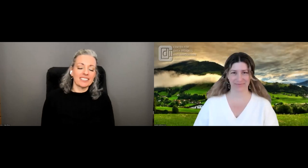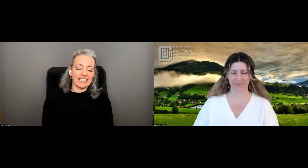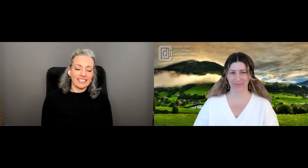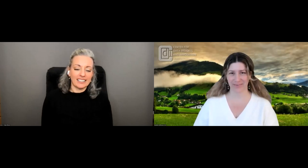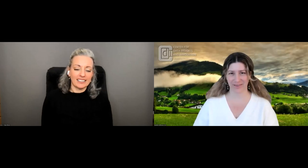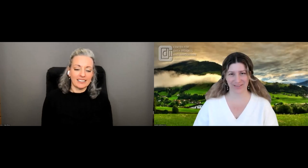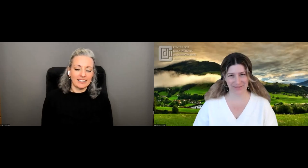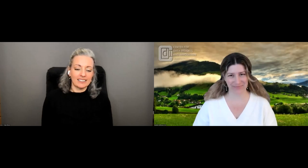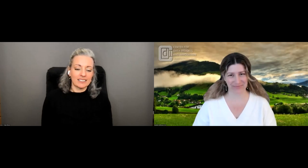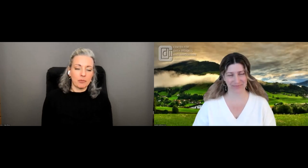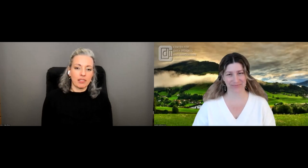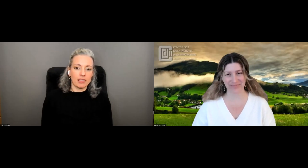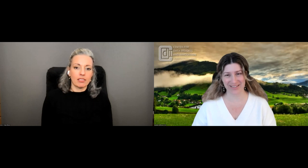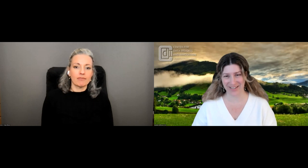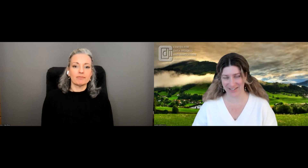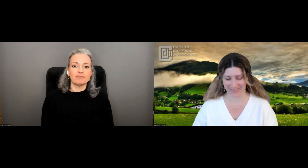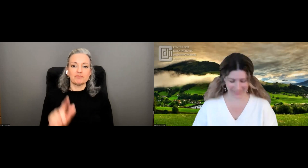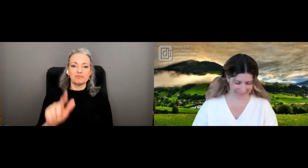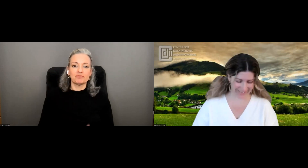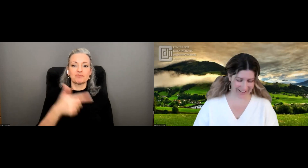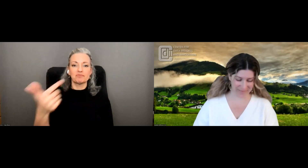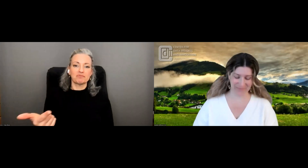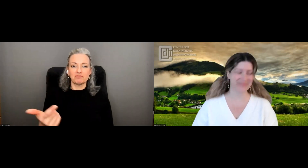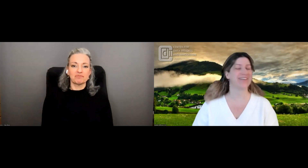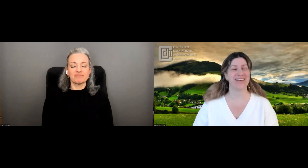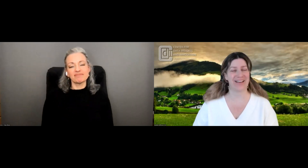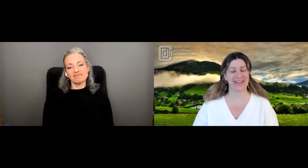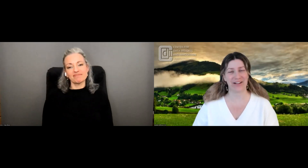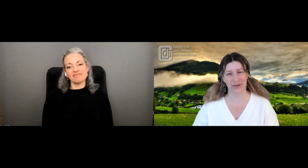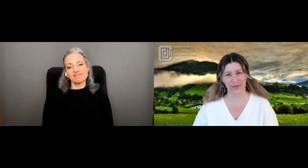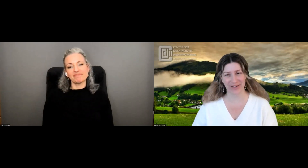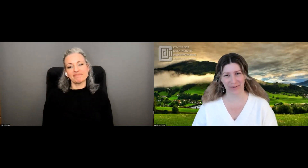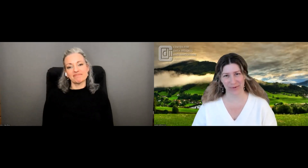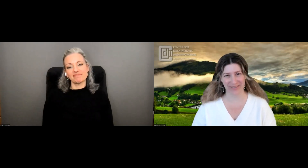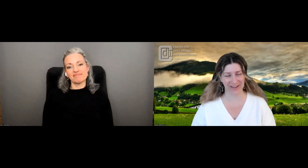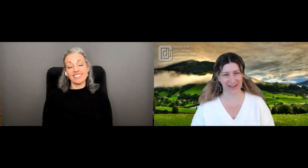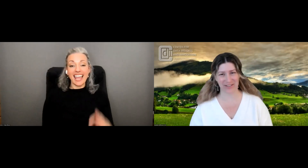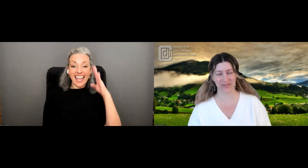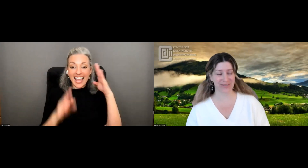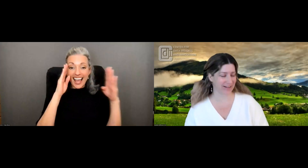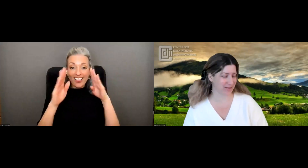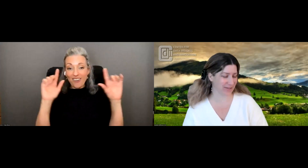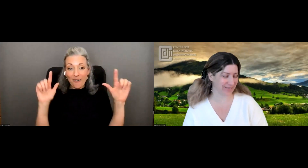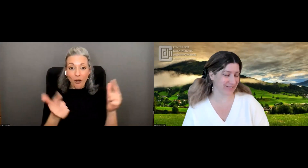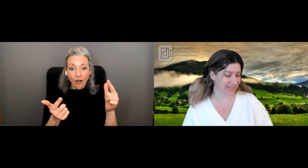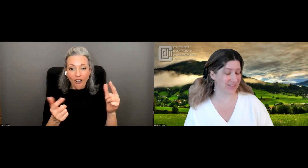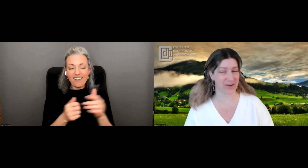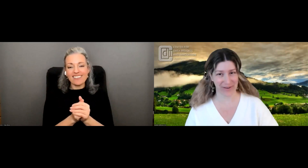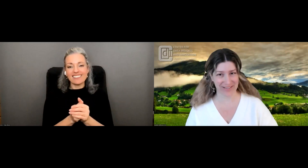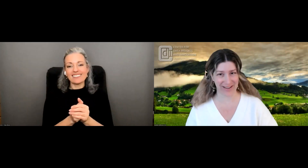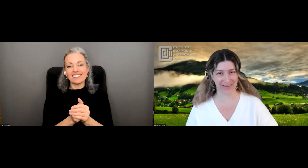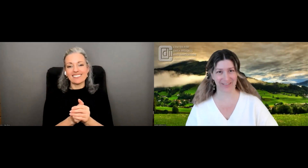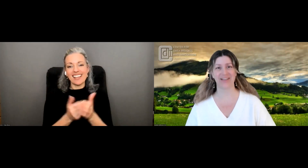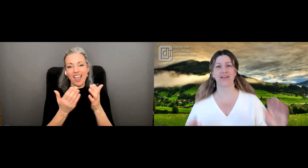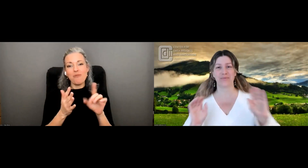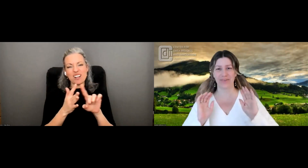All right, Elizabeth, take it away. Thanks, Neshka. And hello, everyone. And I just want to